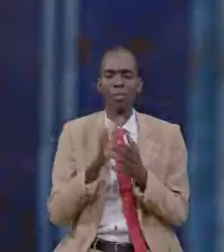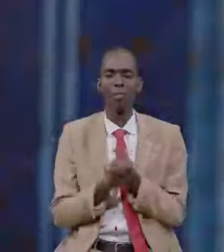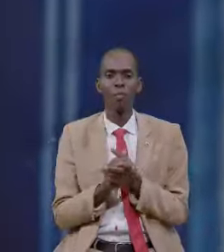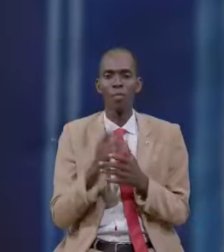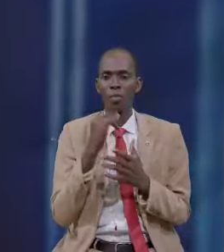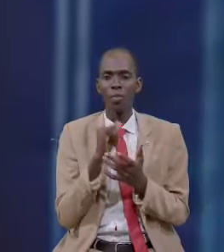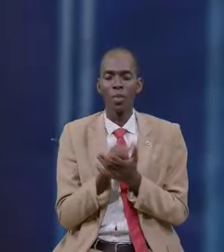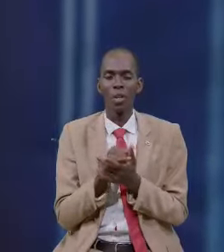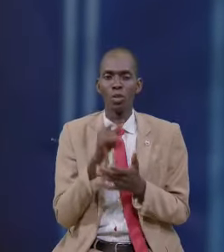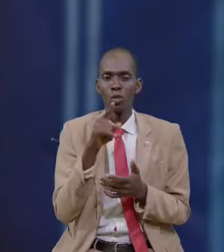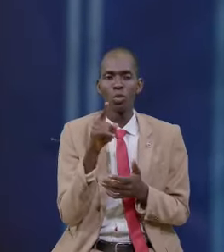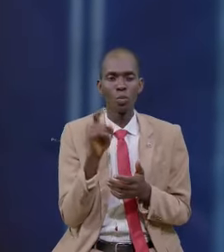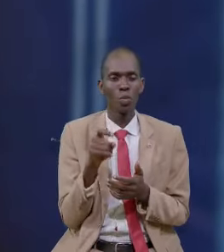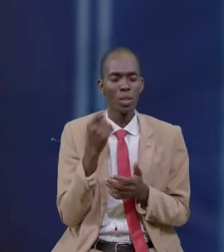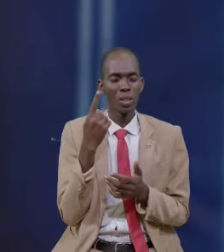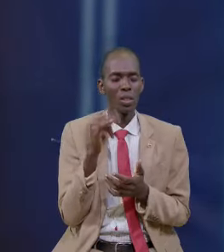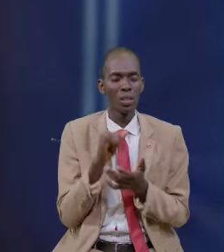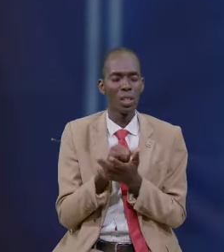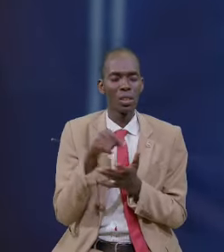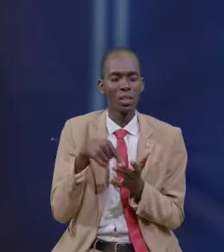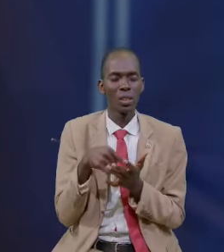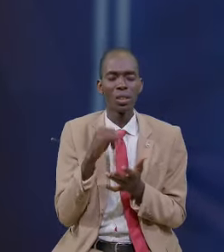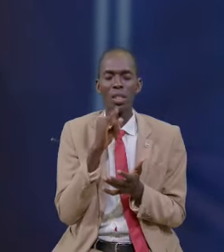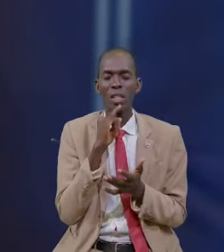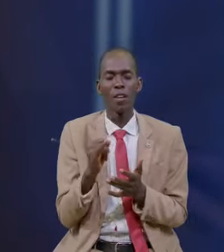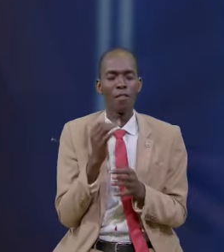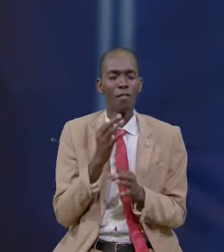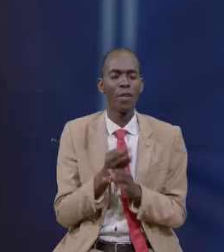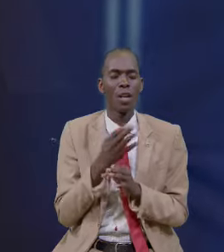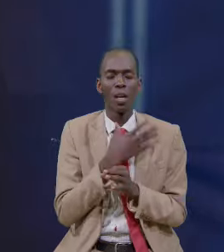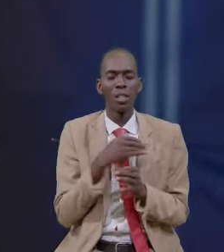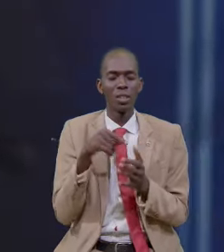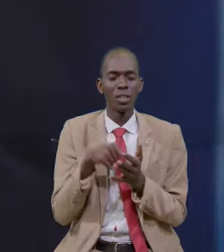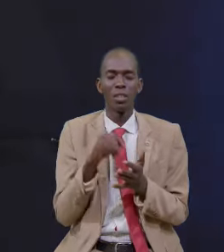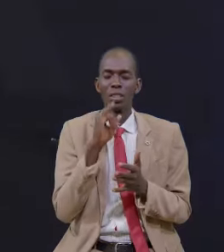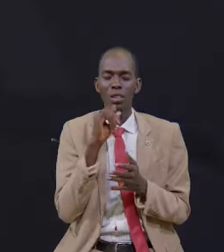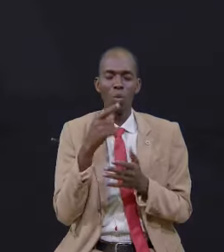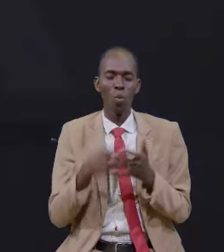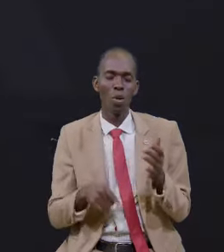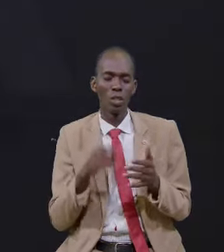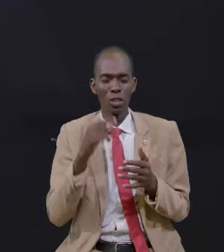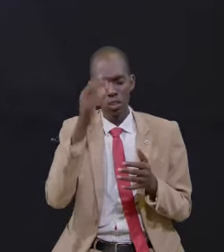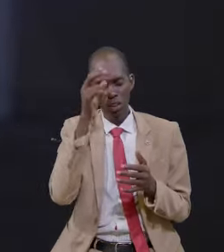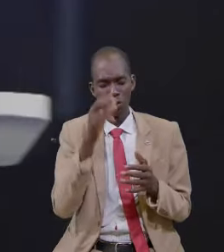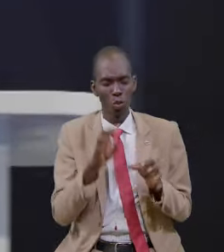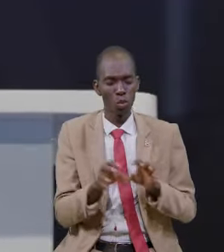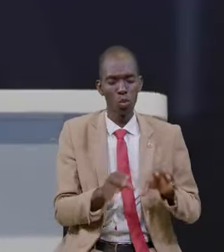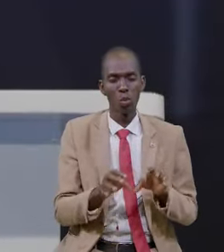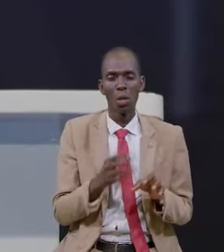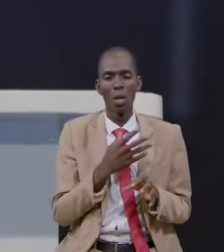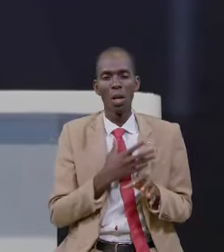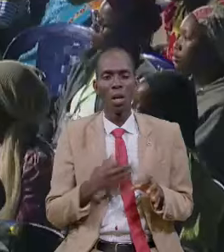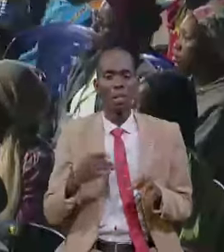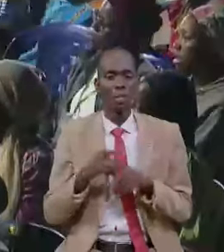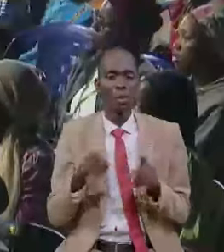understand this is faith and this is what it does, you will be rejoicing for the rest of